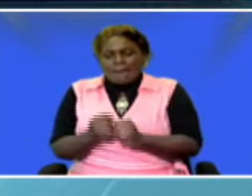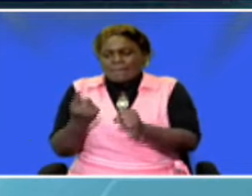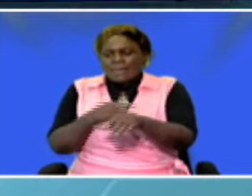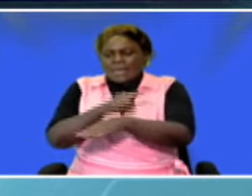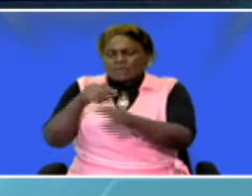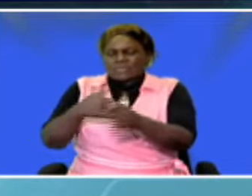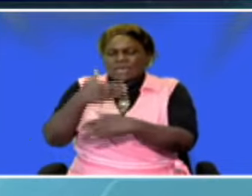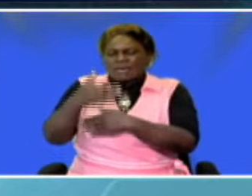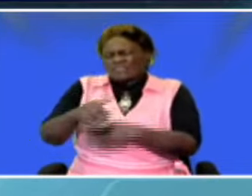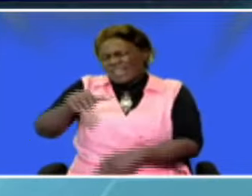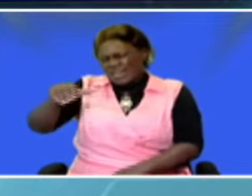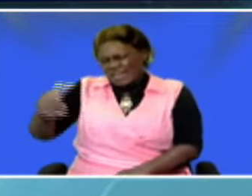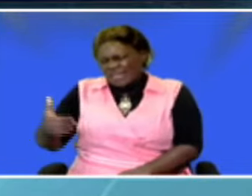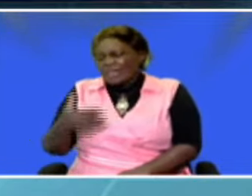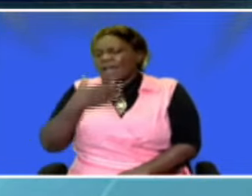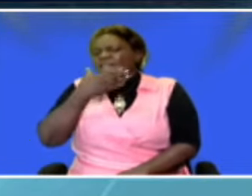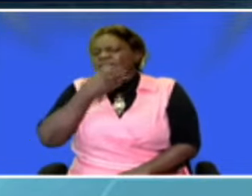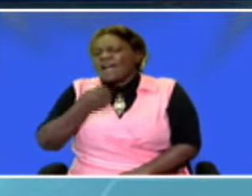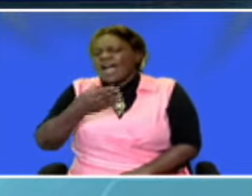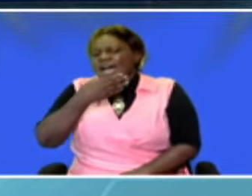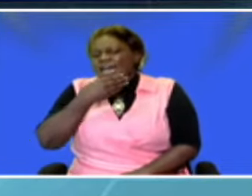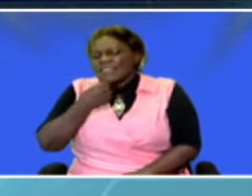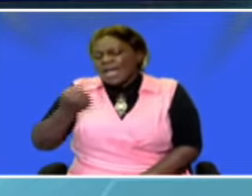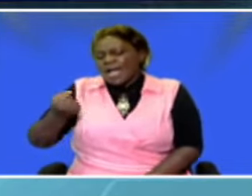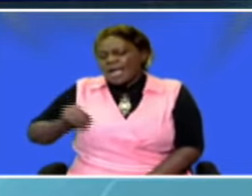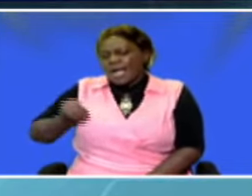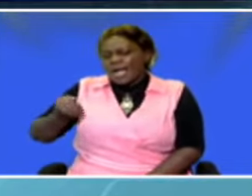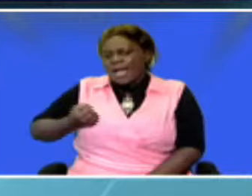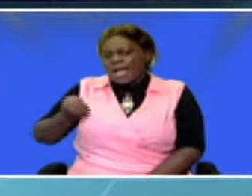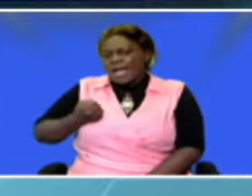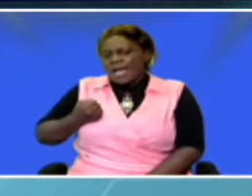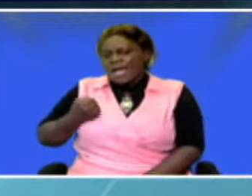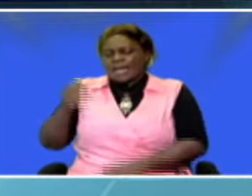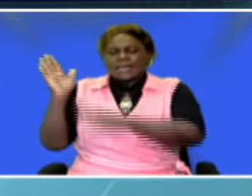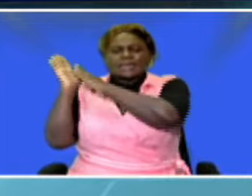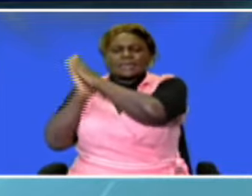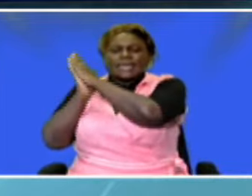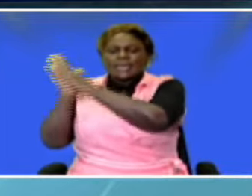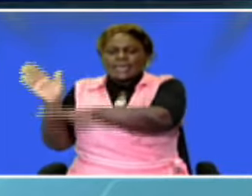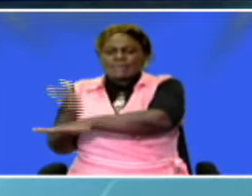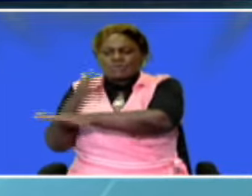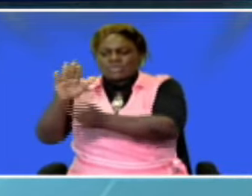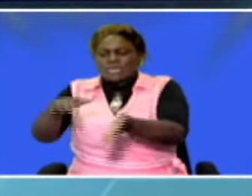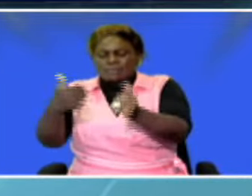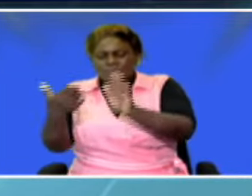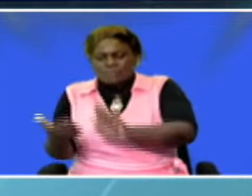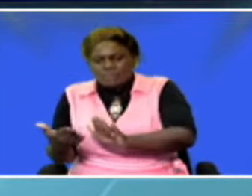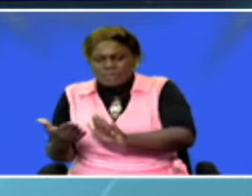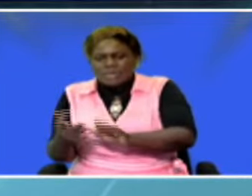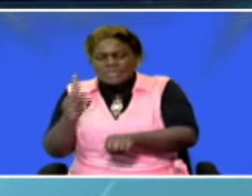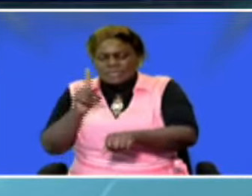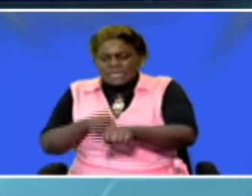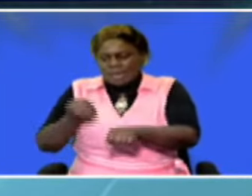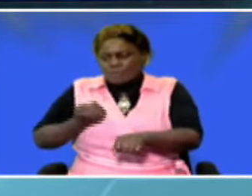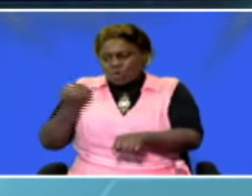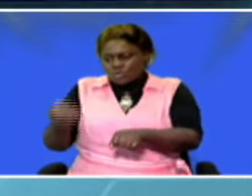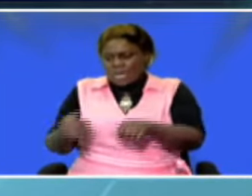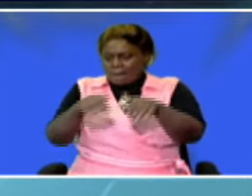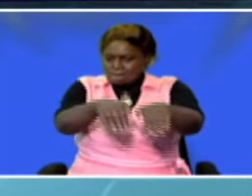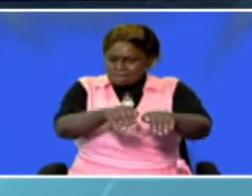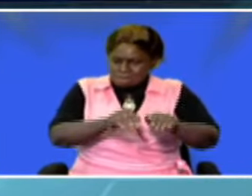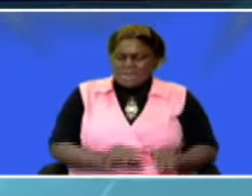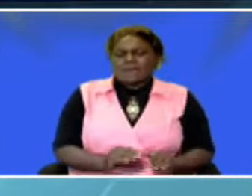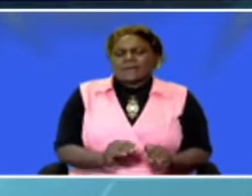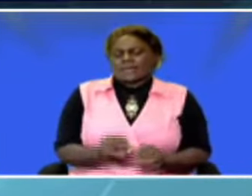after Daniel Koikai, father to the late entertainment icon Njambi Koikai, passed away on the day his daughter Njambi